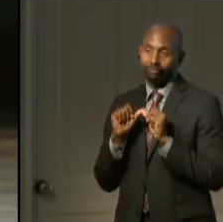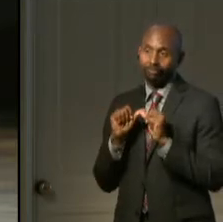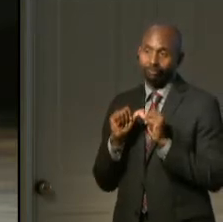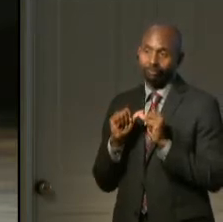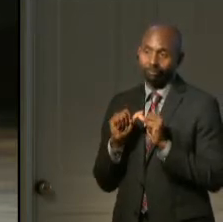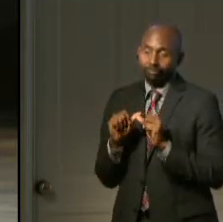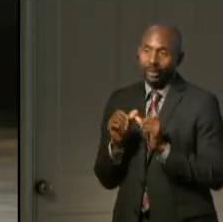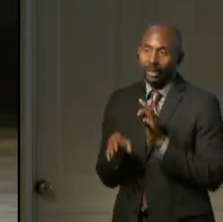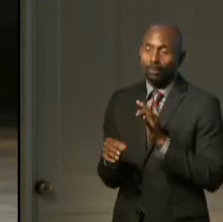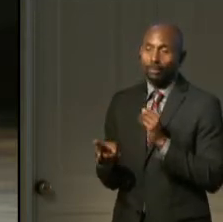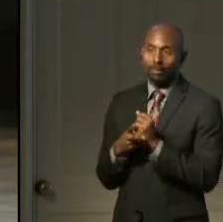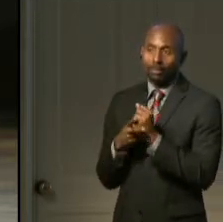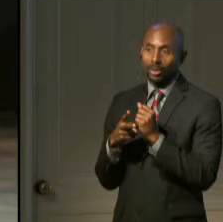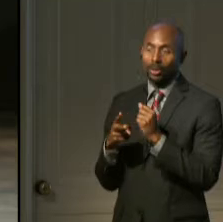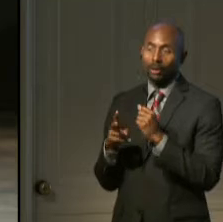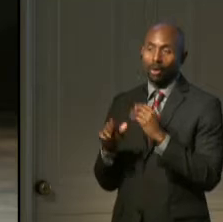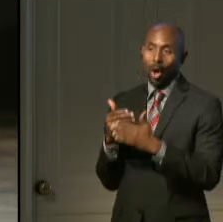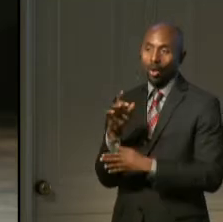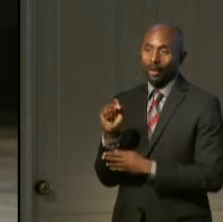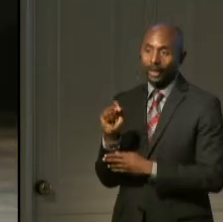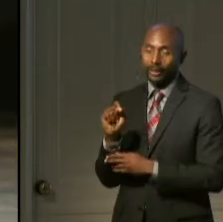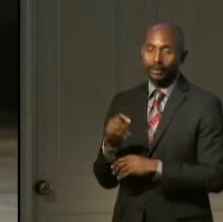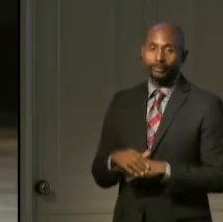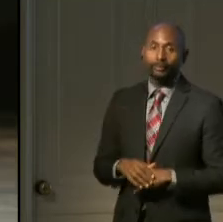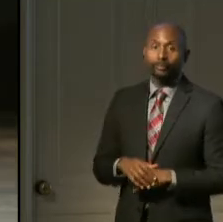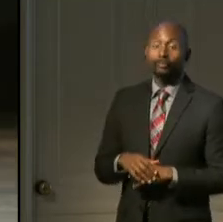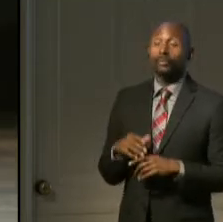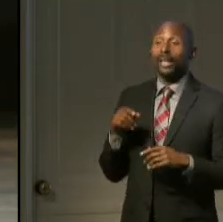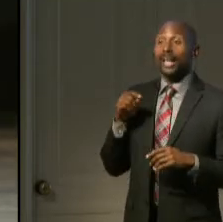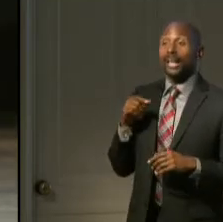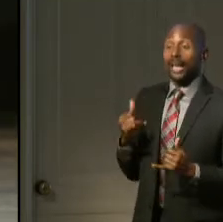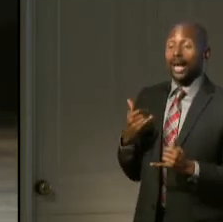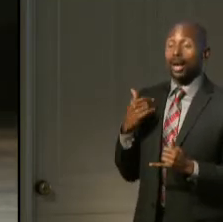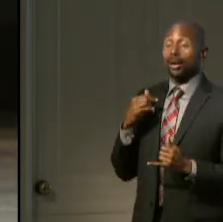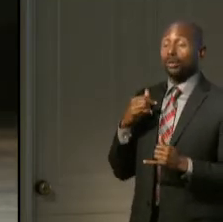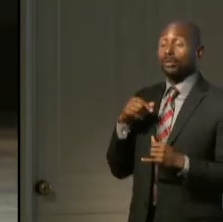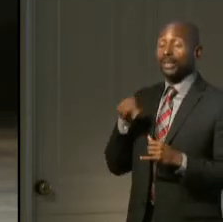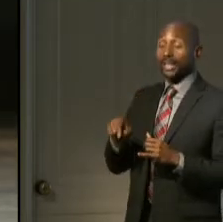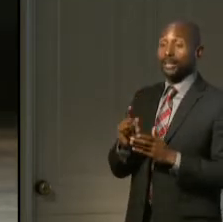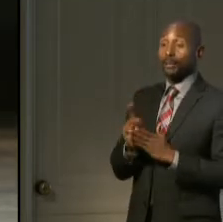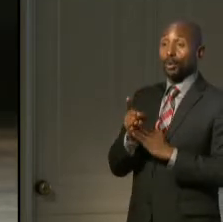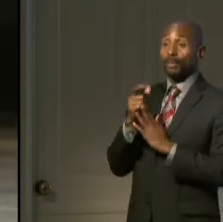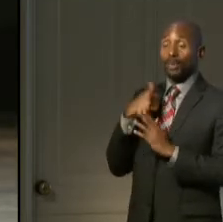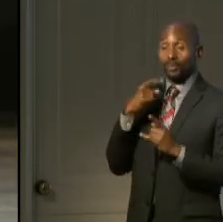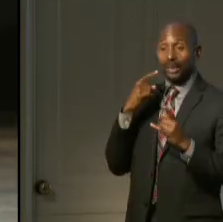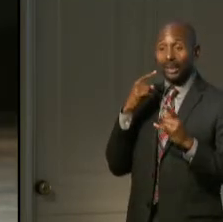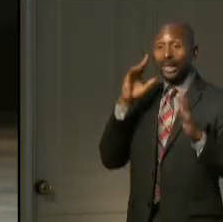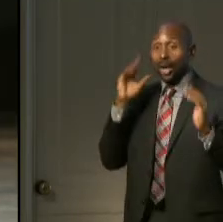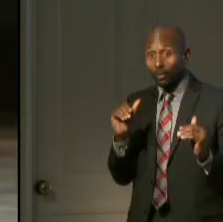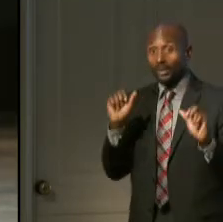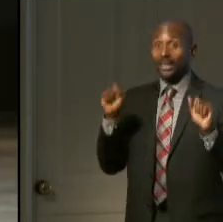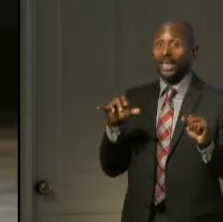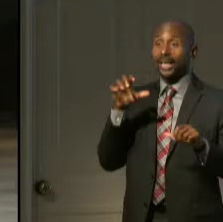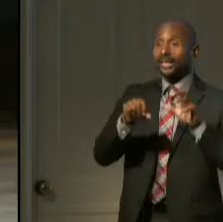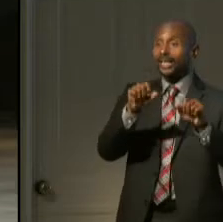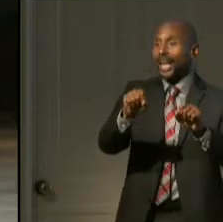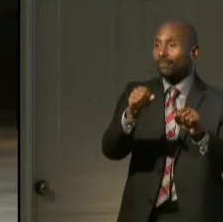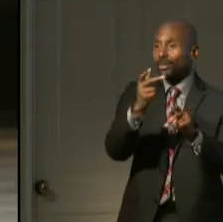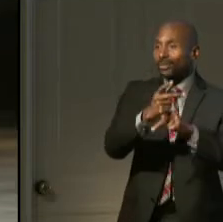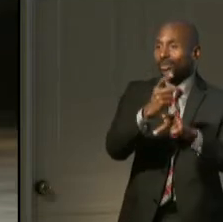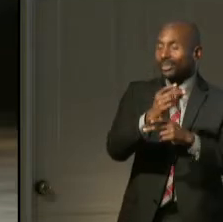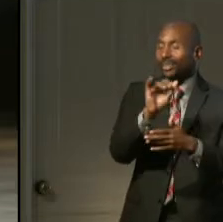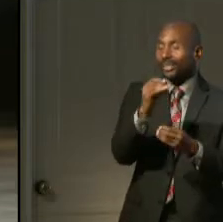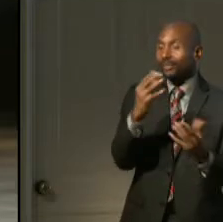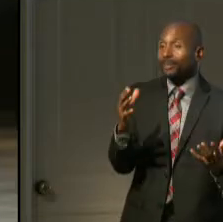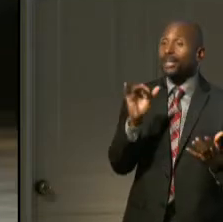We're in the I think the first era where hopefully we could capture, and if some of this data is lucky enough to survive through these systems,